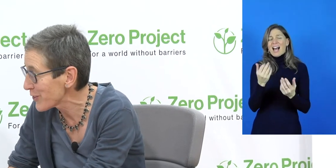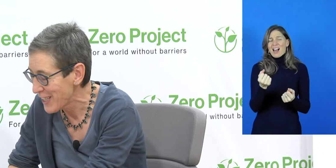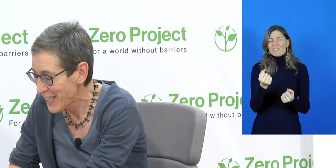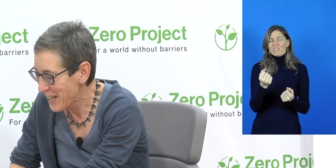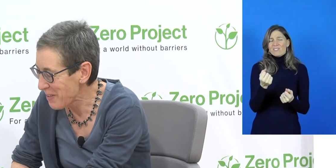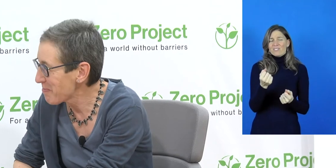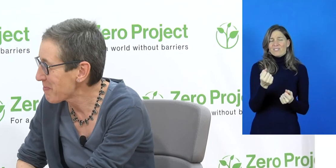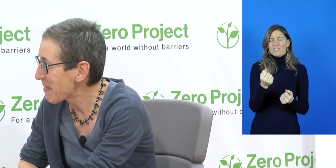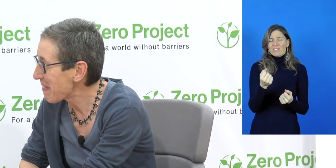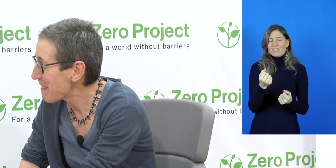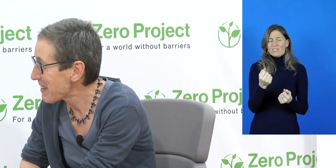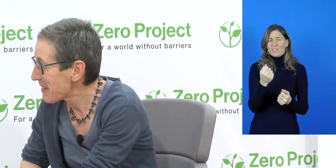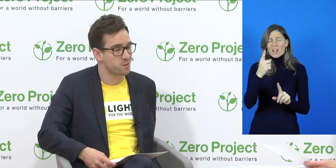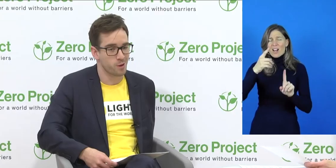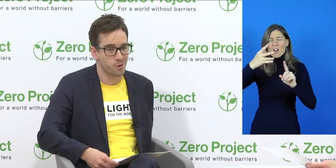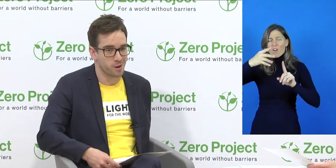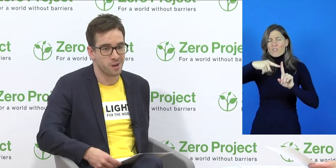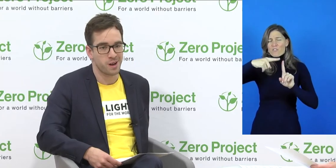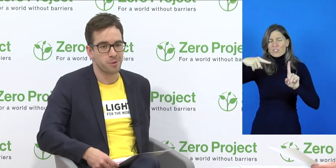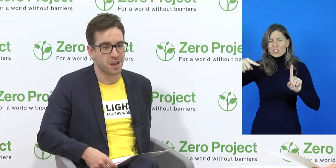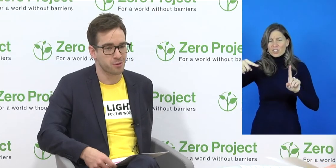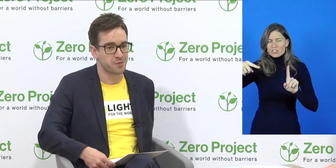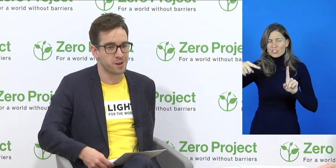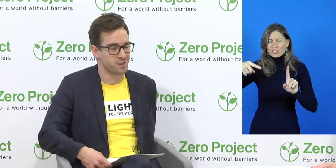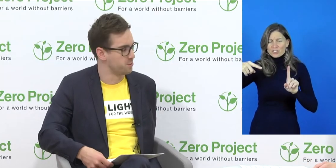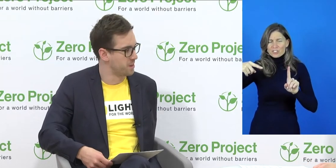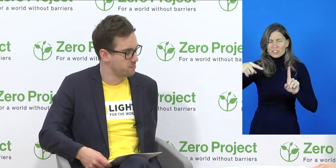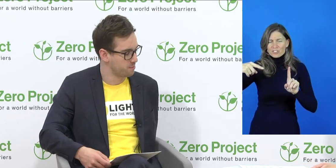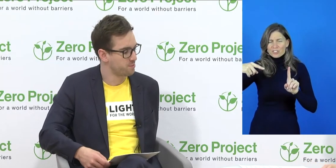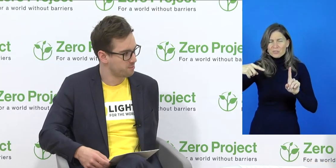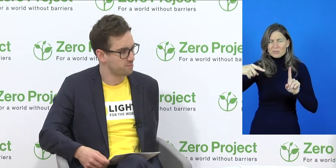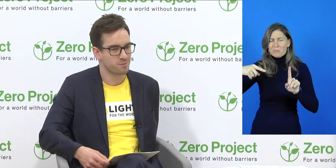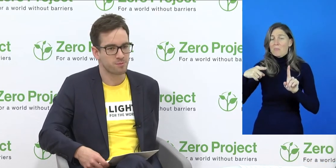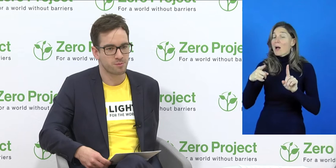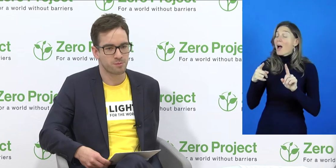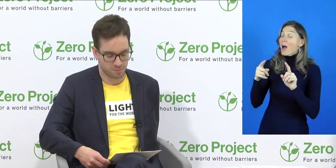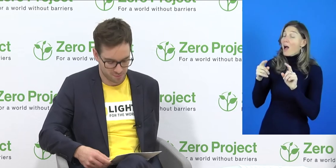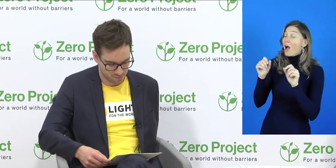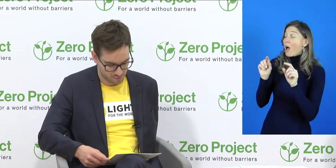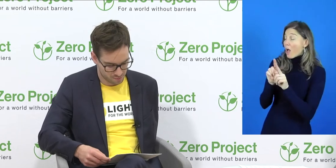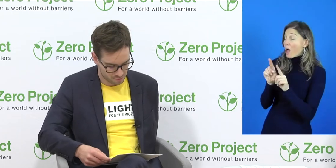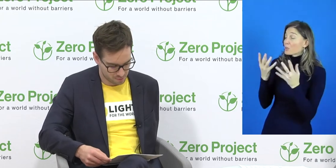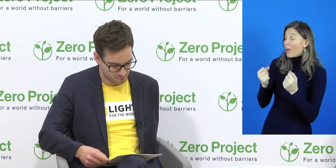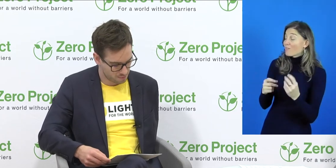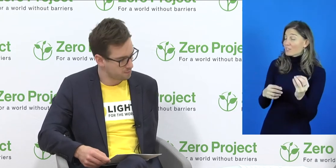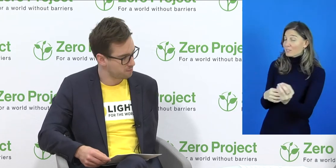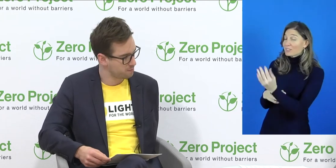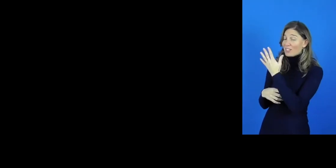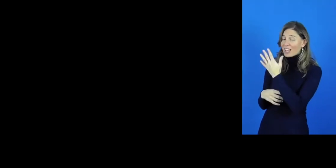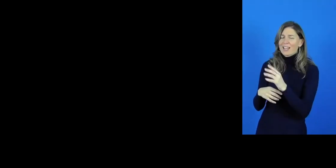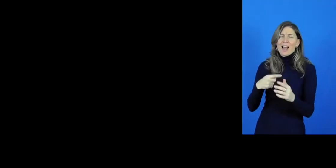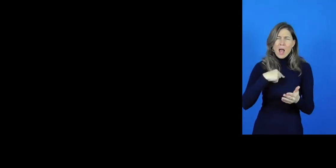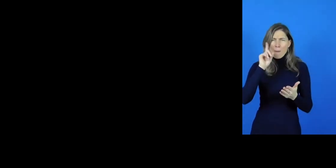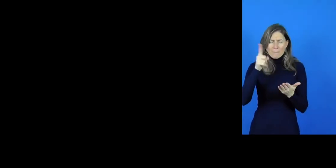figures. I think we have slides as well, so that would be good. We can refer to them because what we